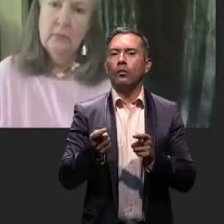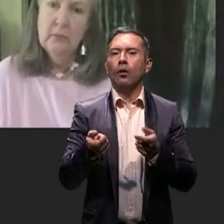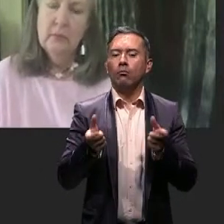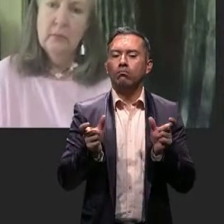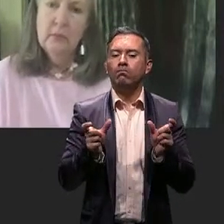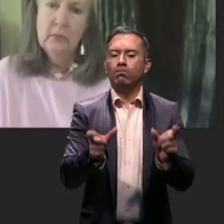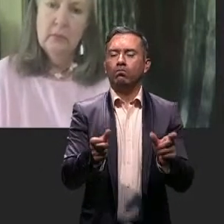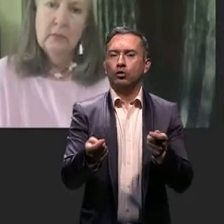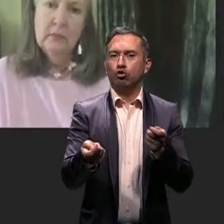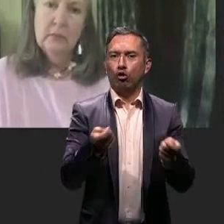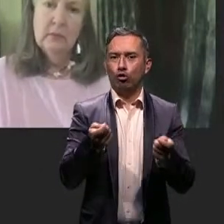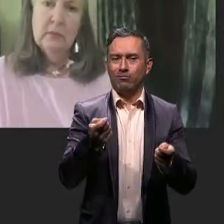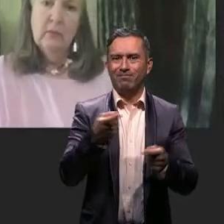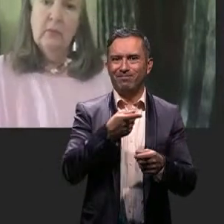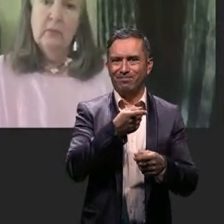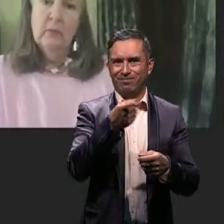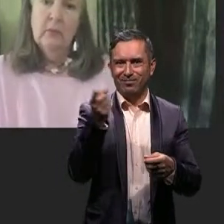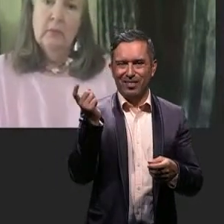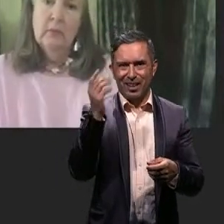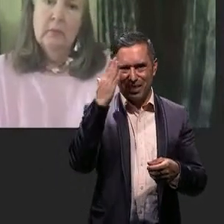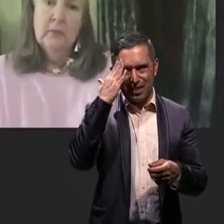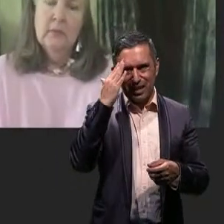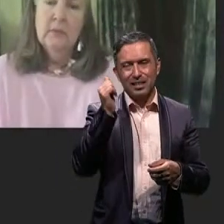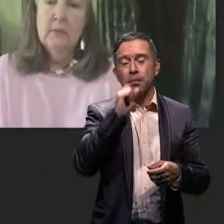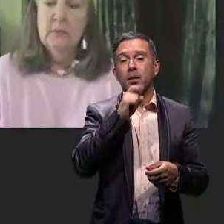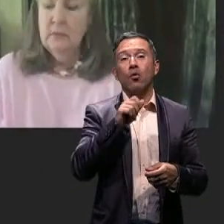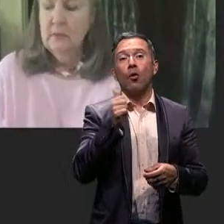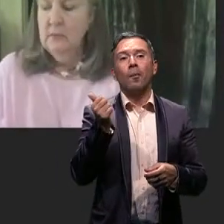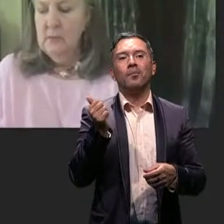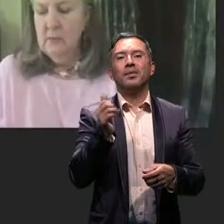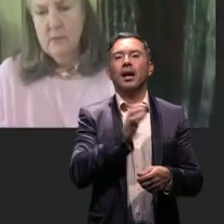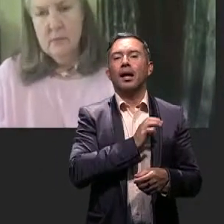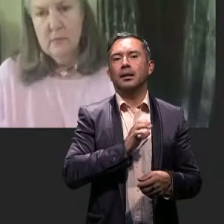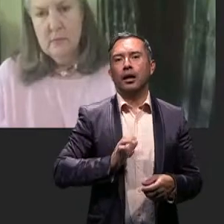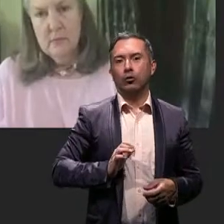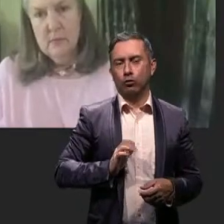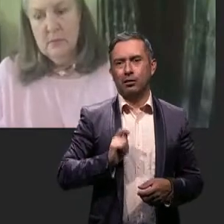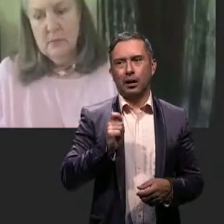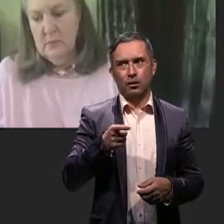that are exerting a control on the elected leaders and candidates,